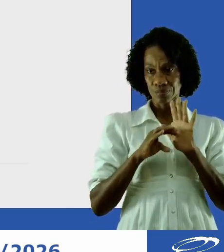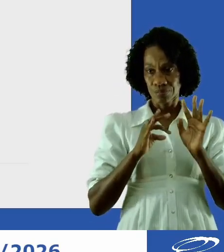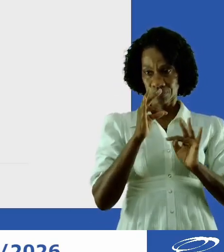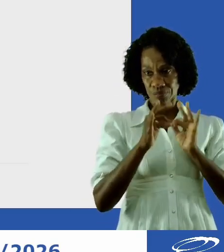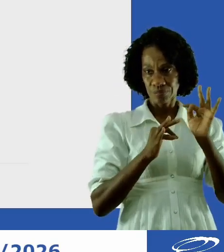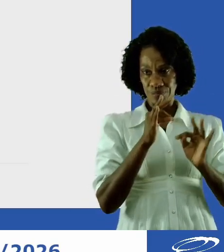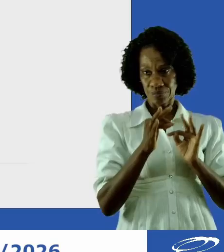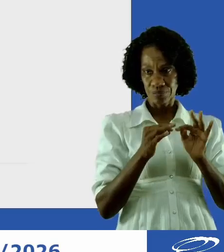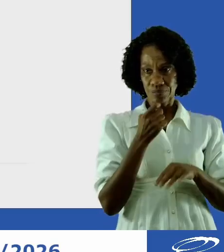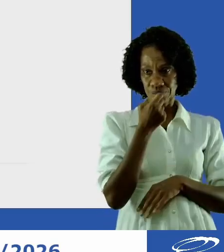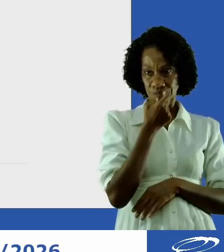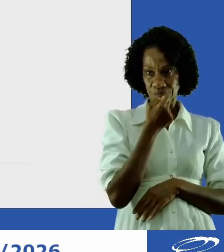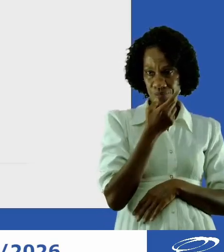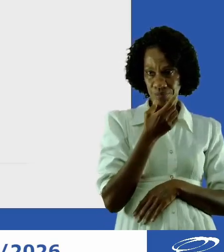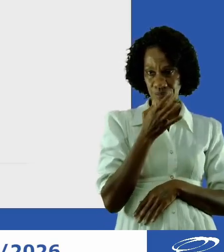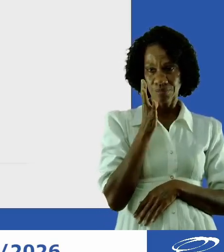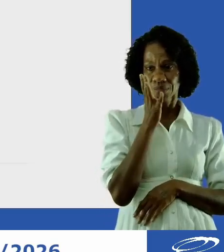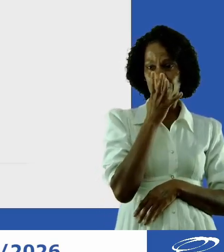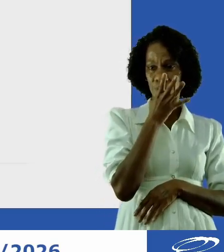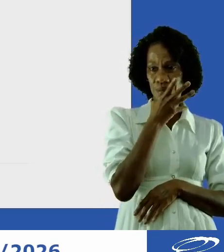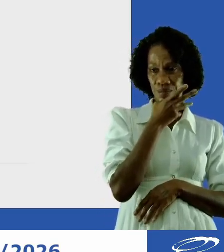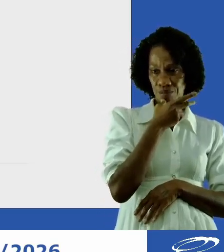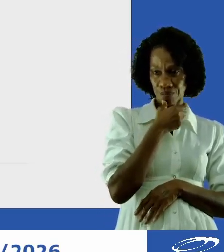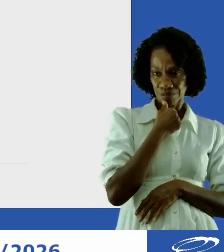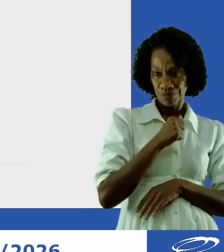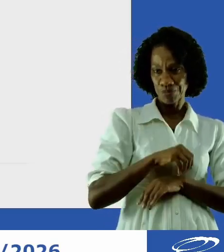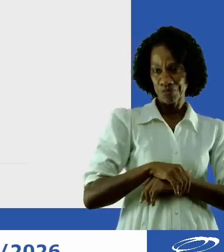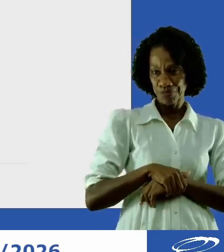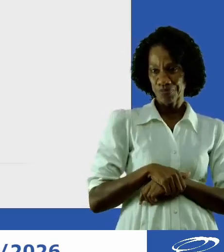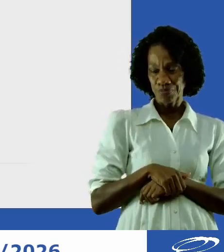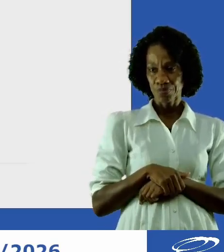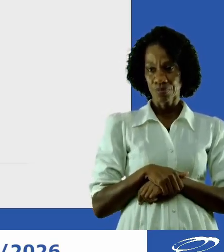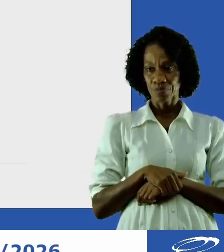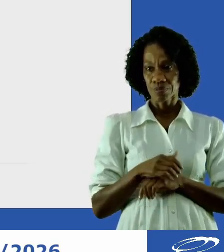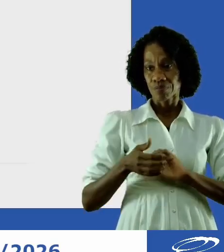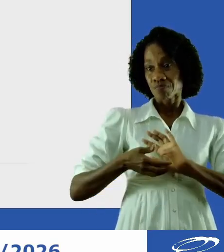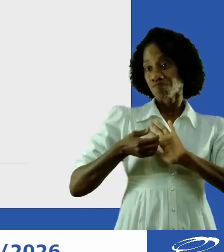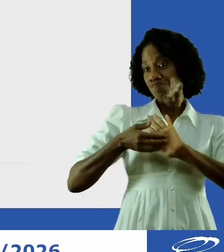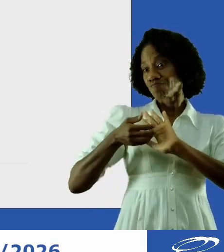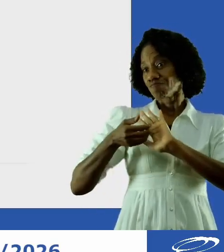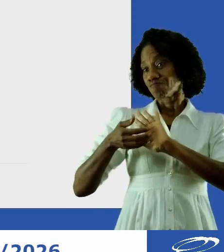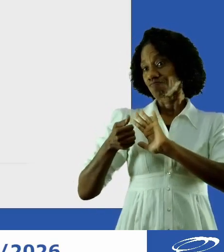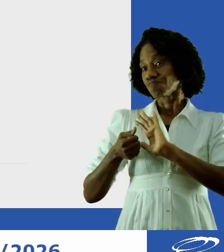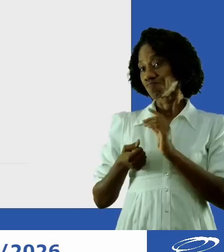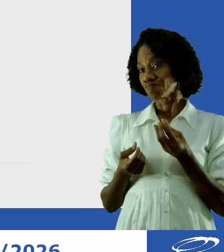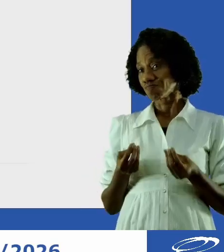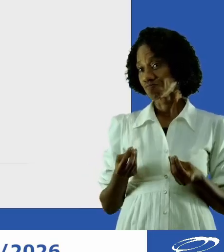antibiotic treatment, particularly when the implant is not removed in patients with DARE. But the intention of the authors is